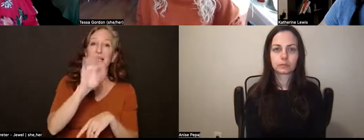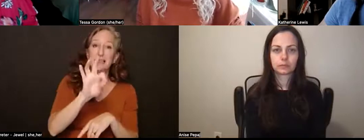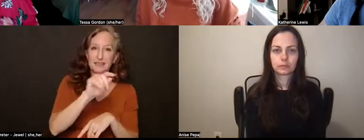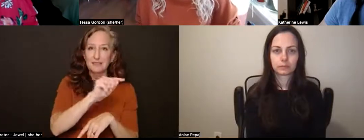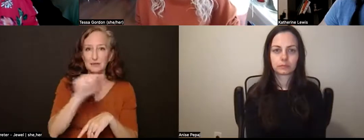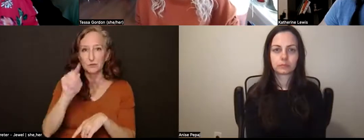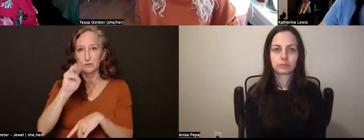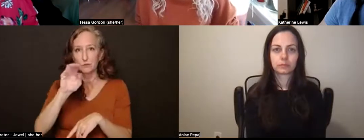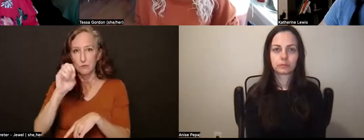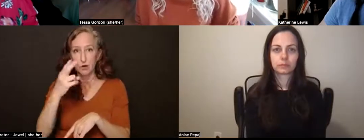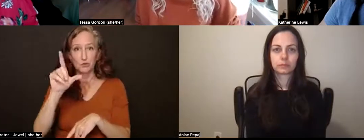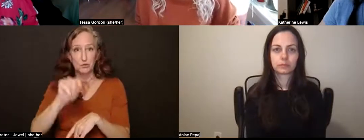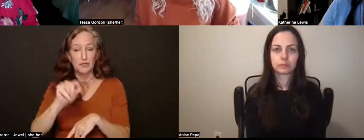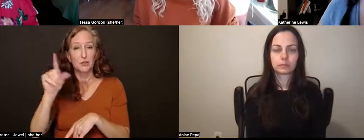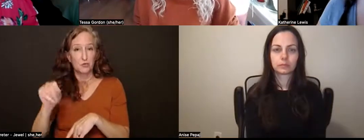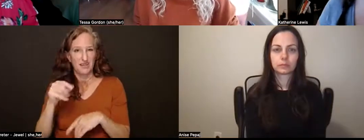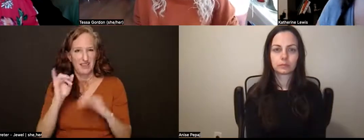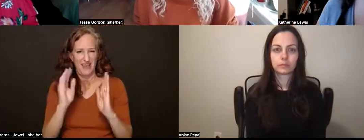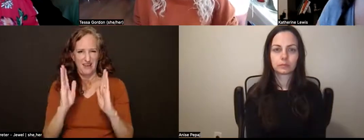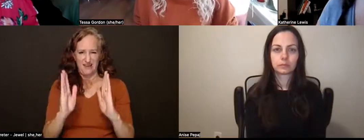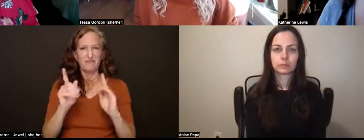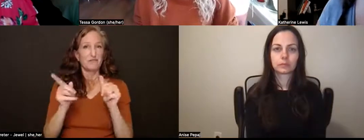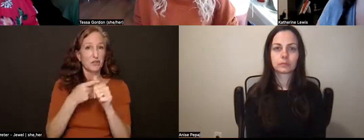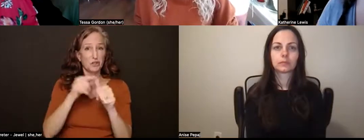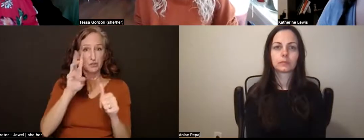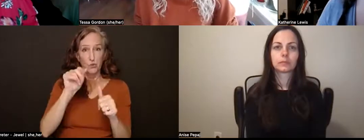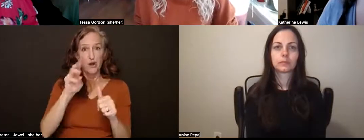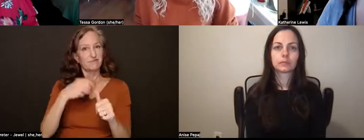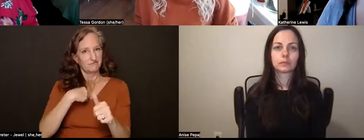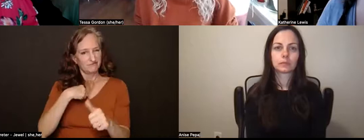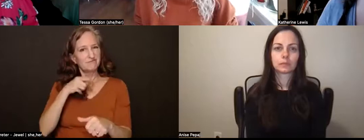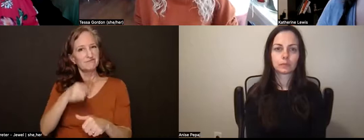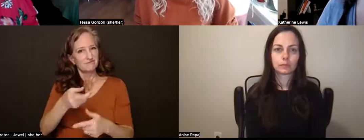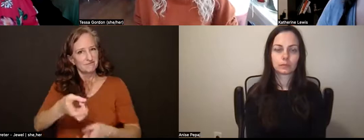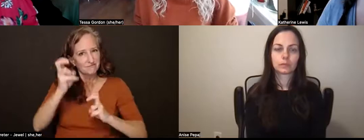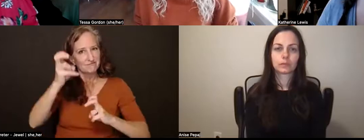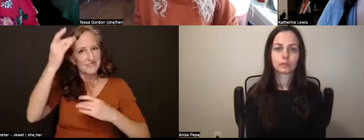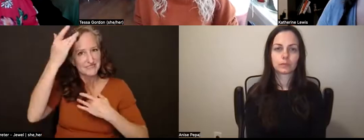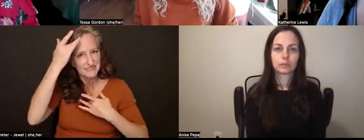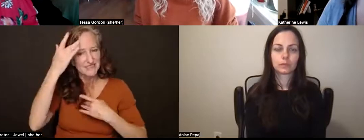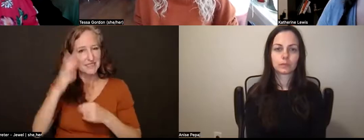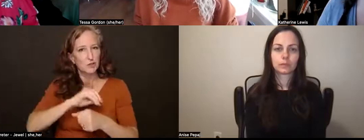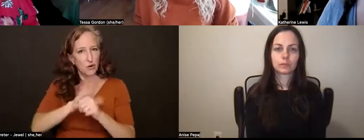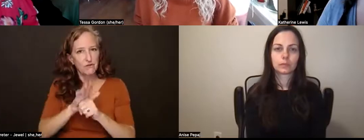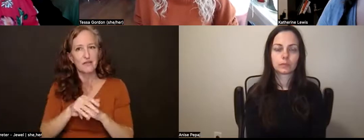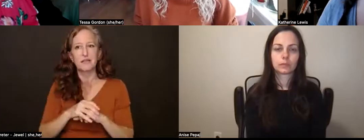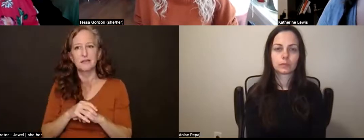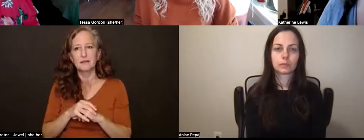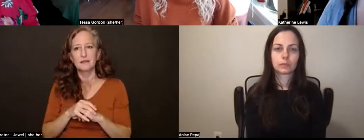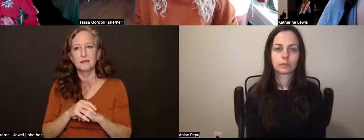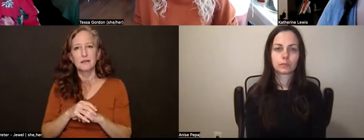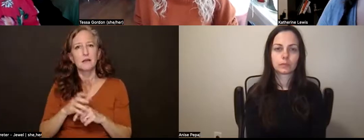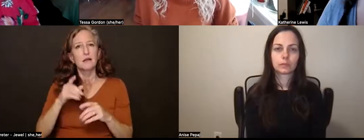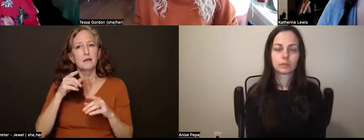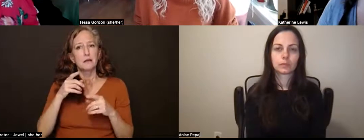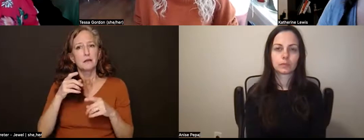of 2020. I'm a first waiver. And one of the things I was so impressed by,